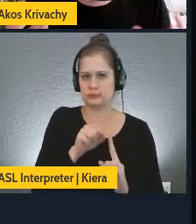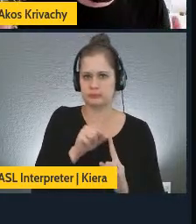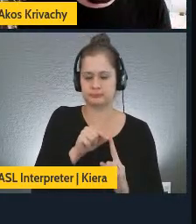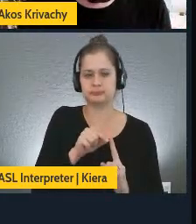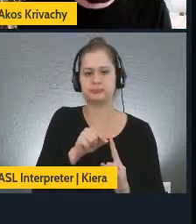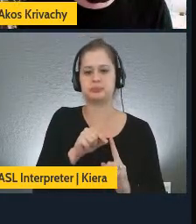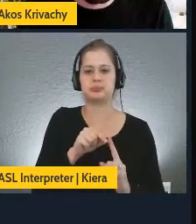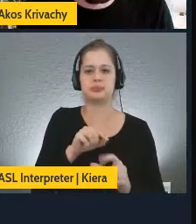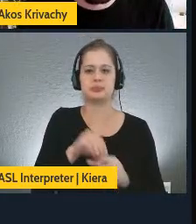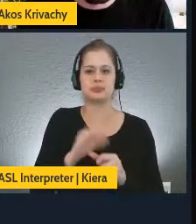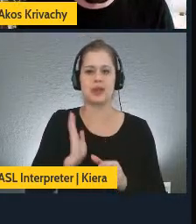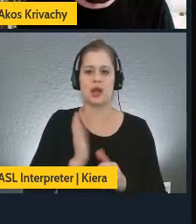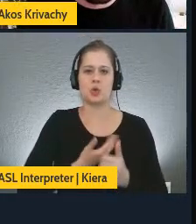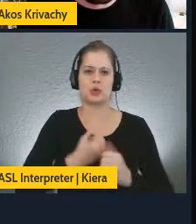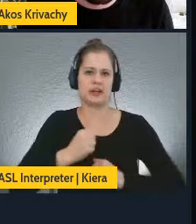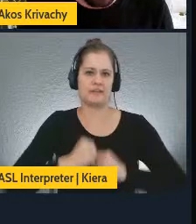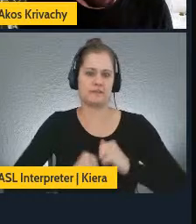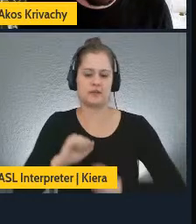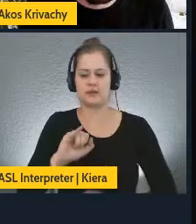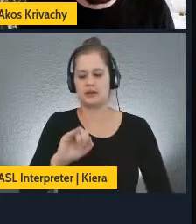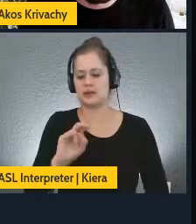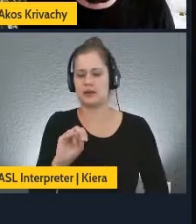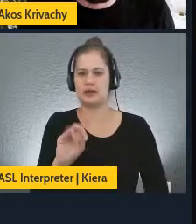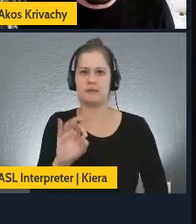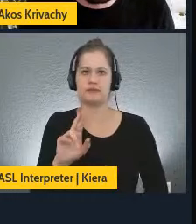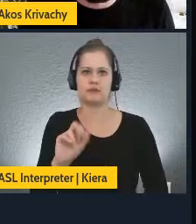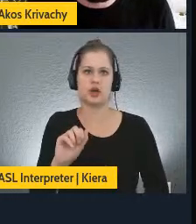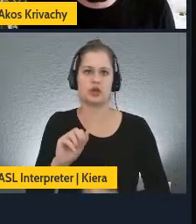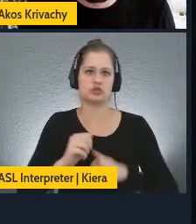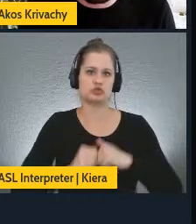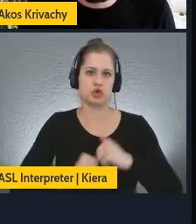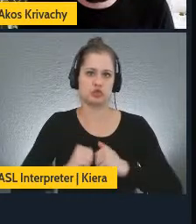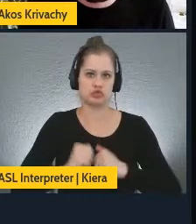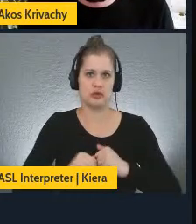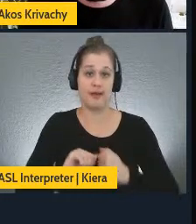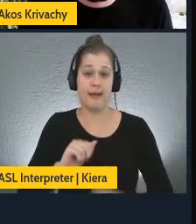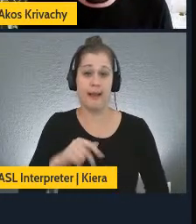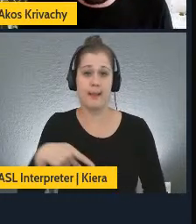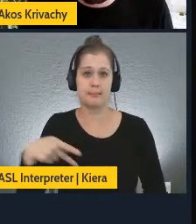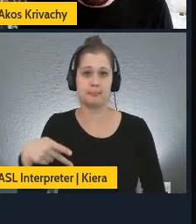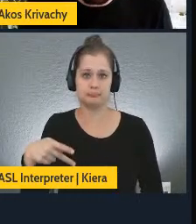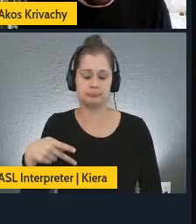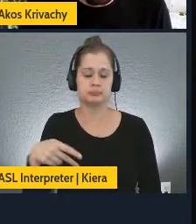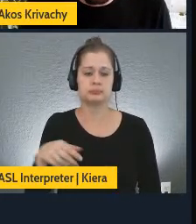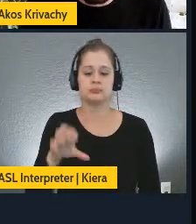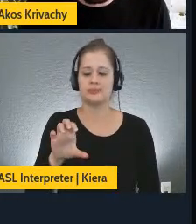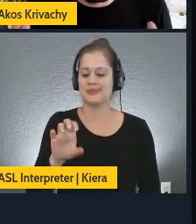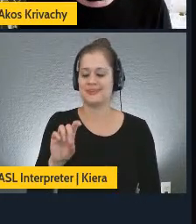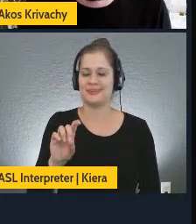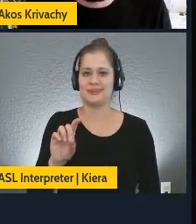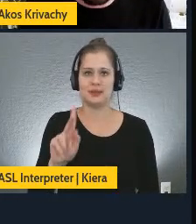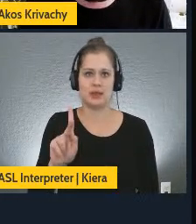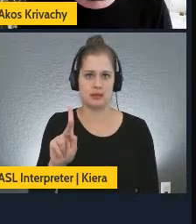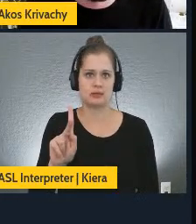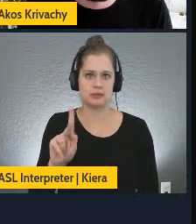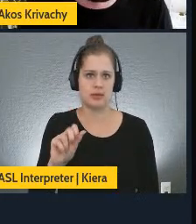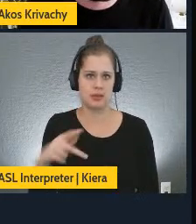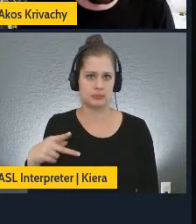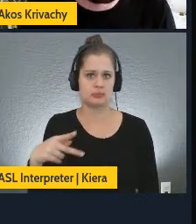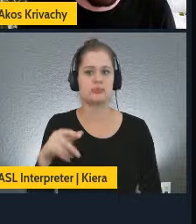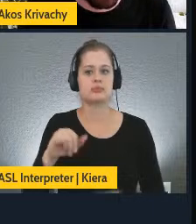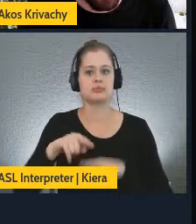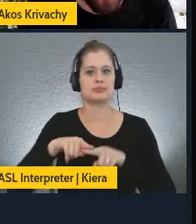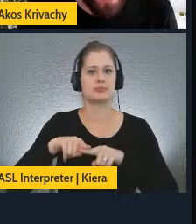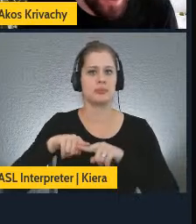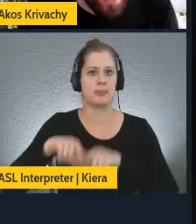infrastructure, what we call our infrastructure app, and the CDK apps depend on